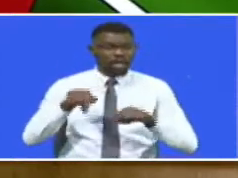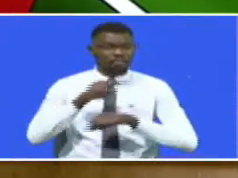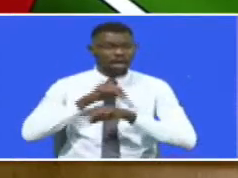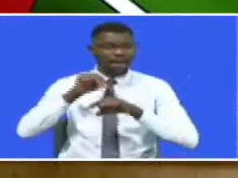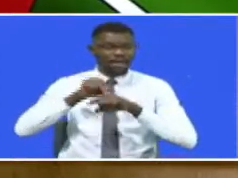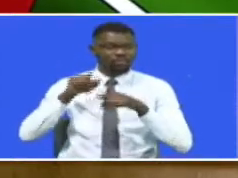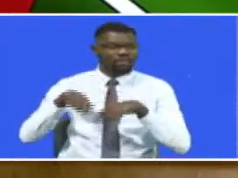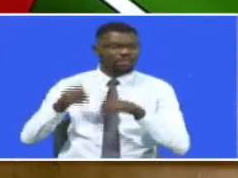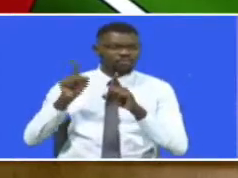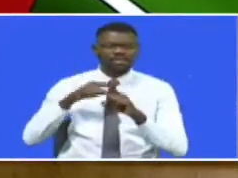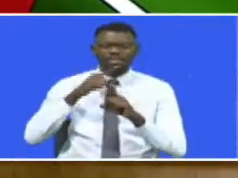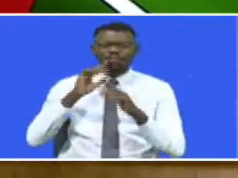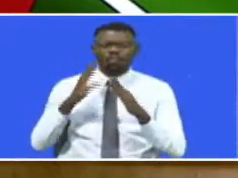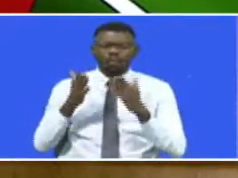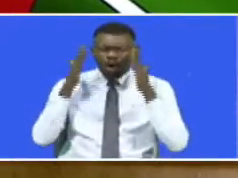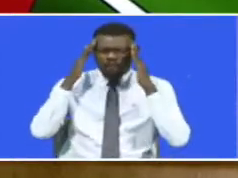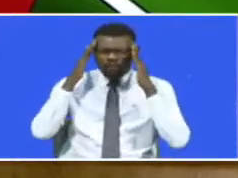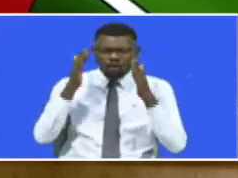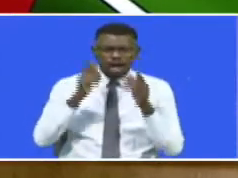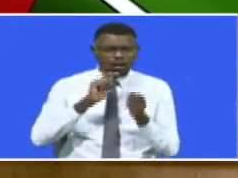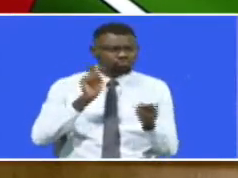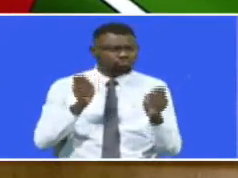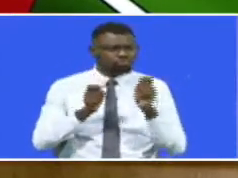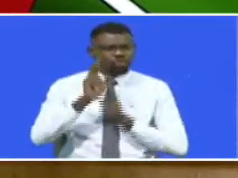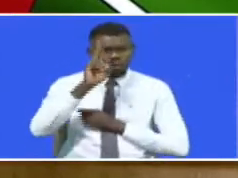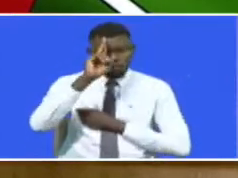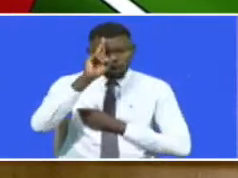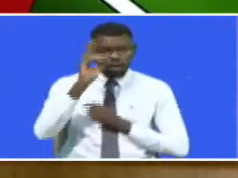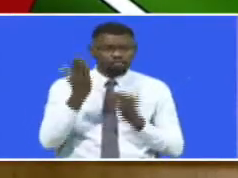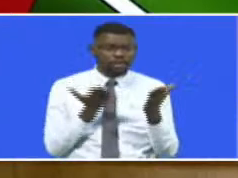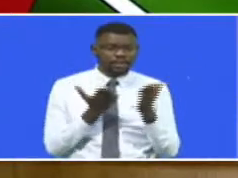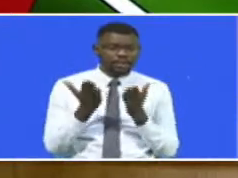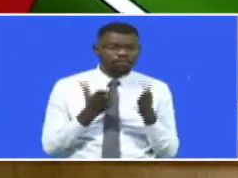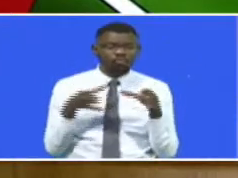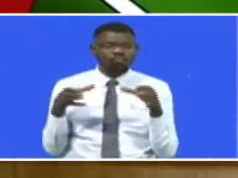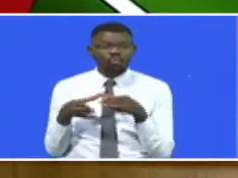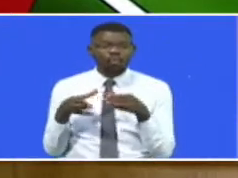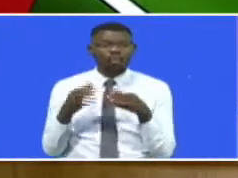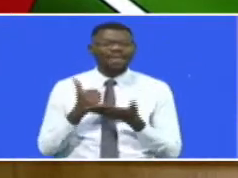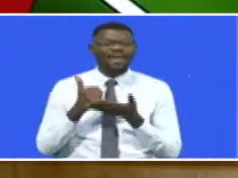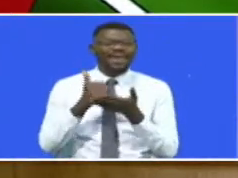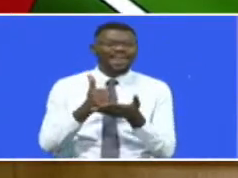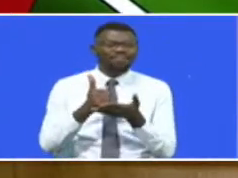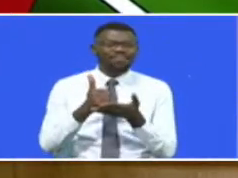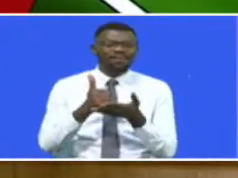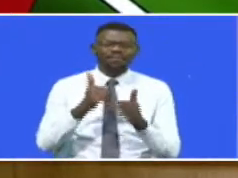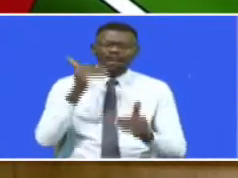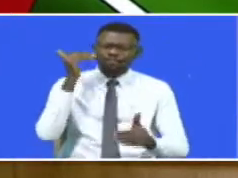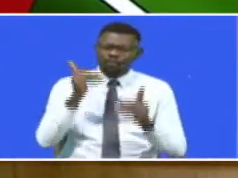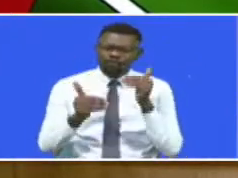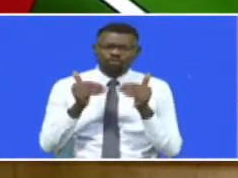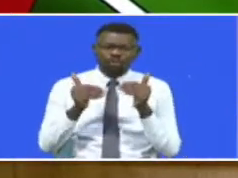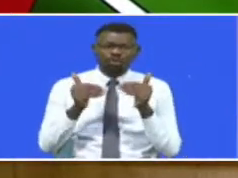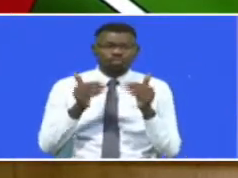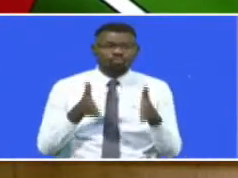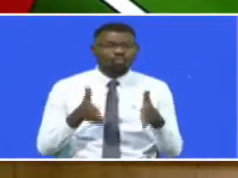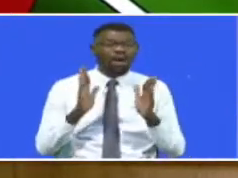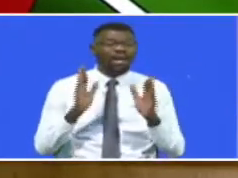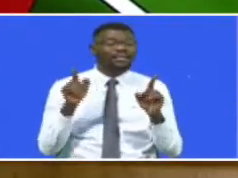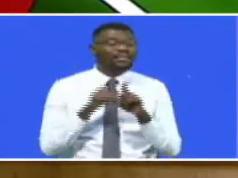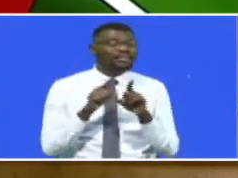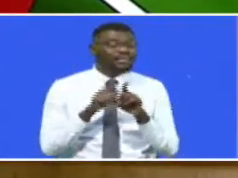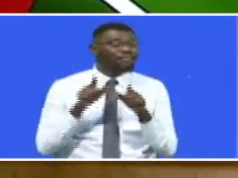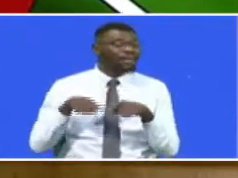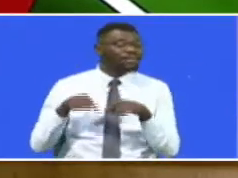reiterated his commitment to reforming the police service to guarantee a professional criminal justice system. The head of state also used